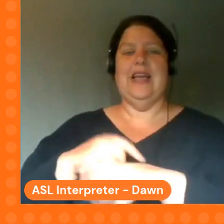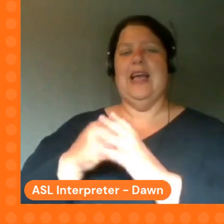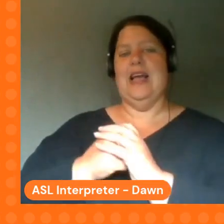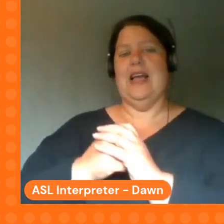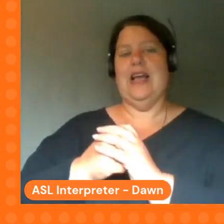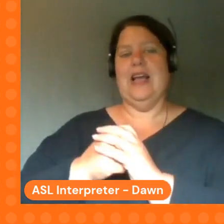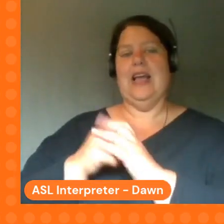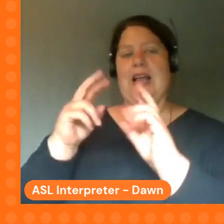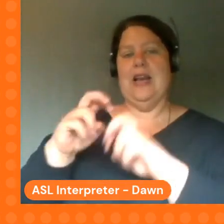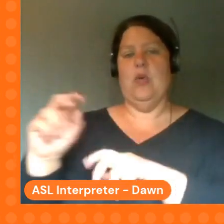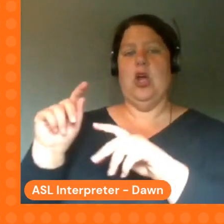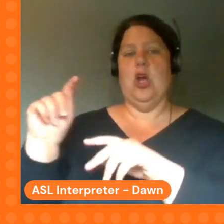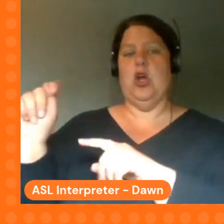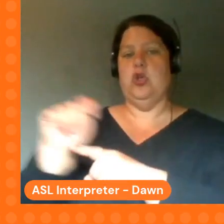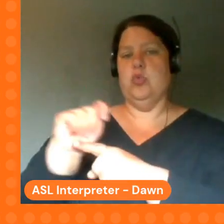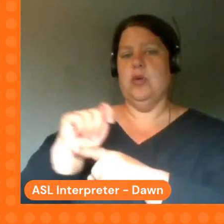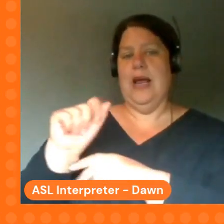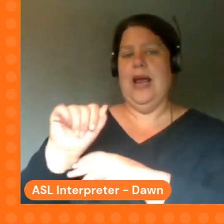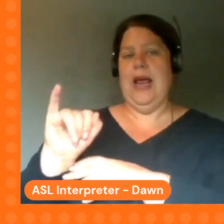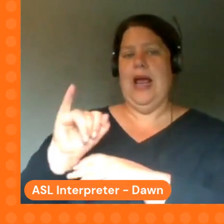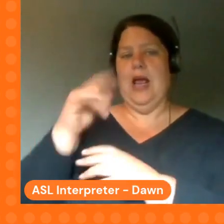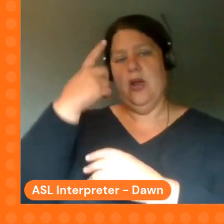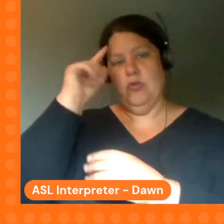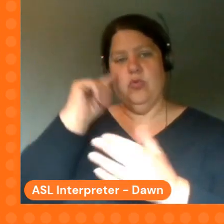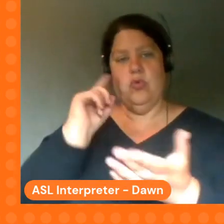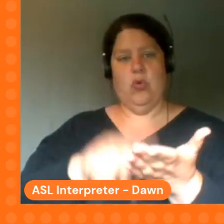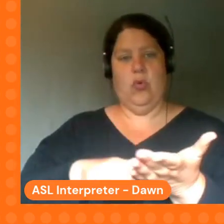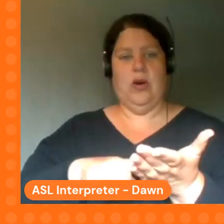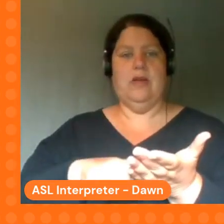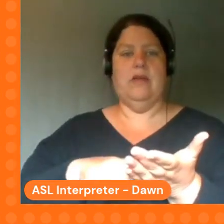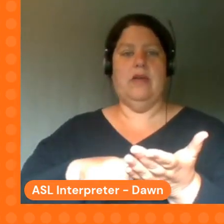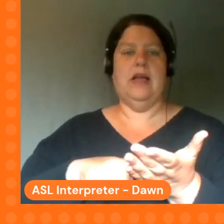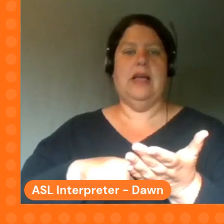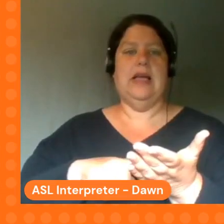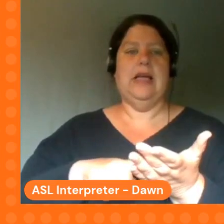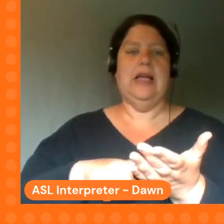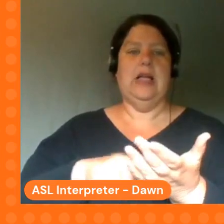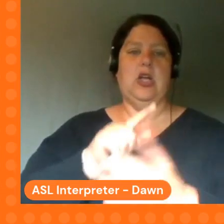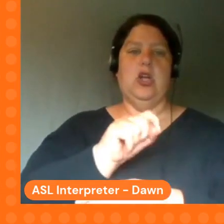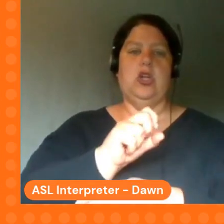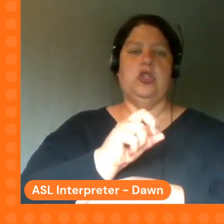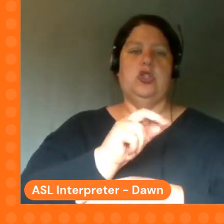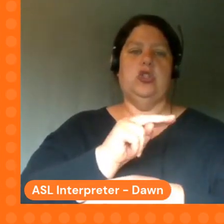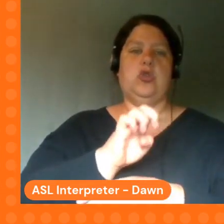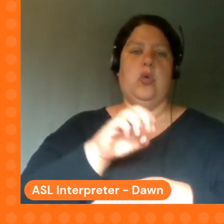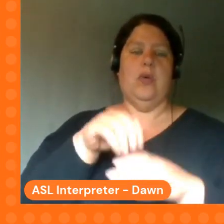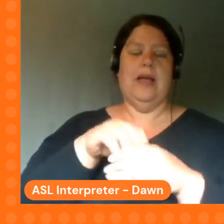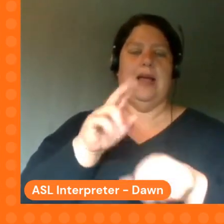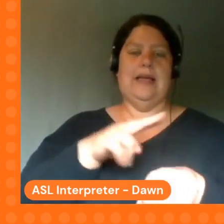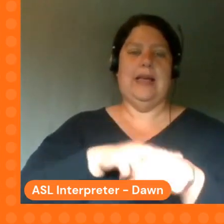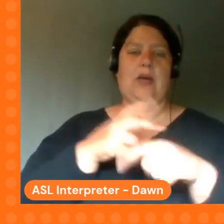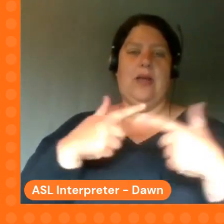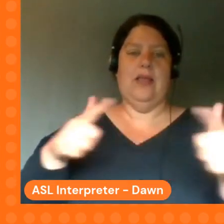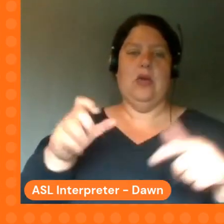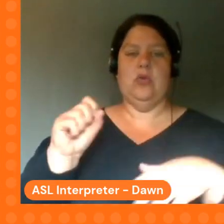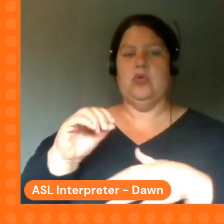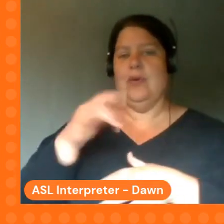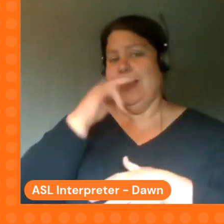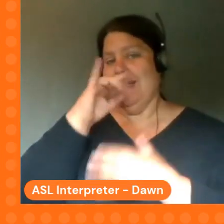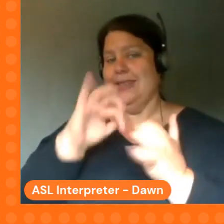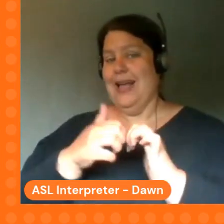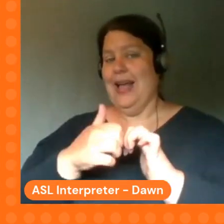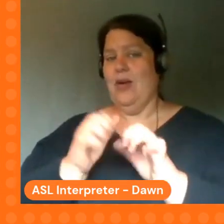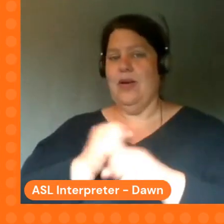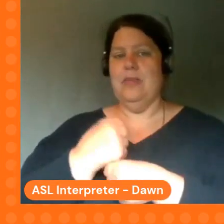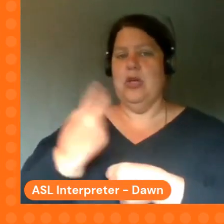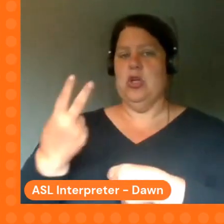to recognize the sentiment, the tone in natural language. So the way the kids do that is they create two buckets. One